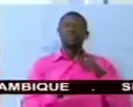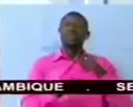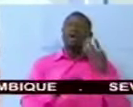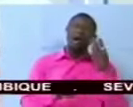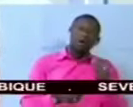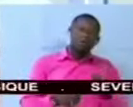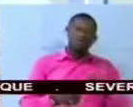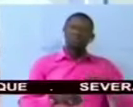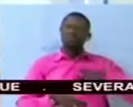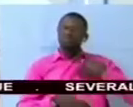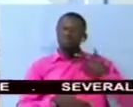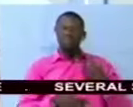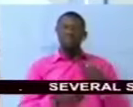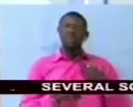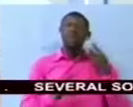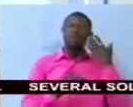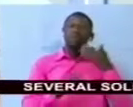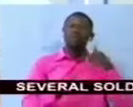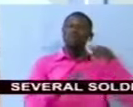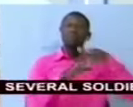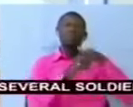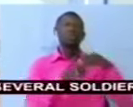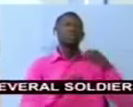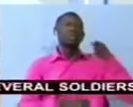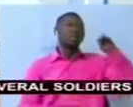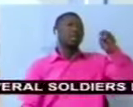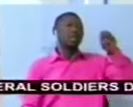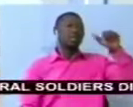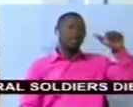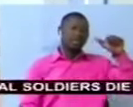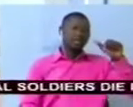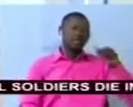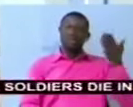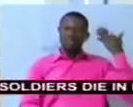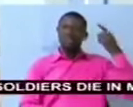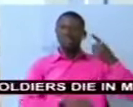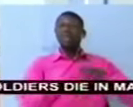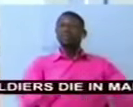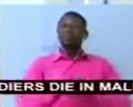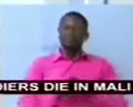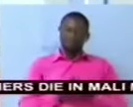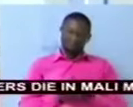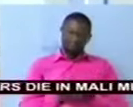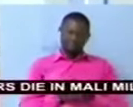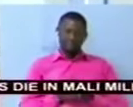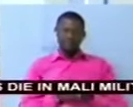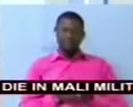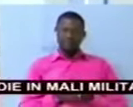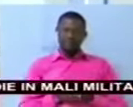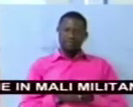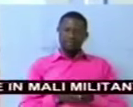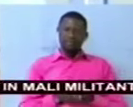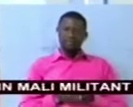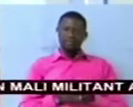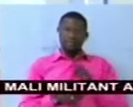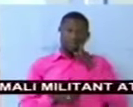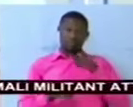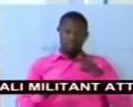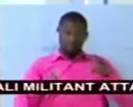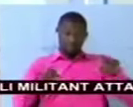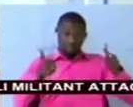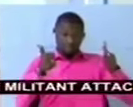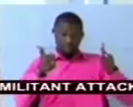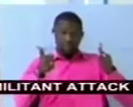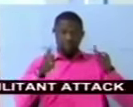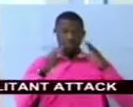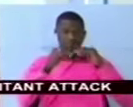nga wax ñu jëmono bobu lan nga yek sa digënté ak wa NIA ci jëmono bobu. Are you ready to proceed